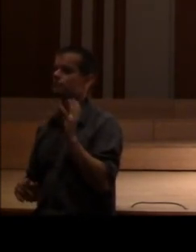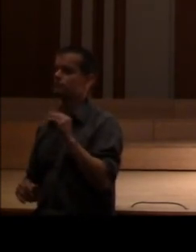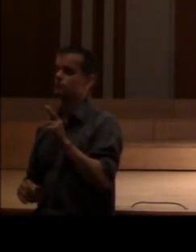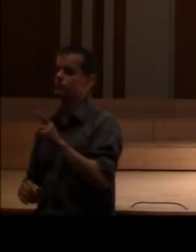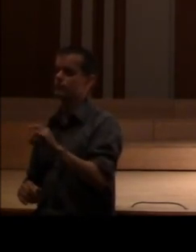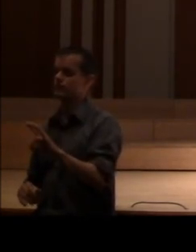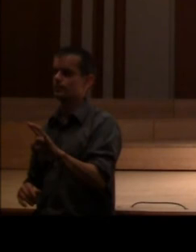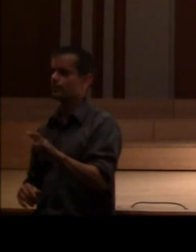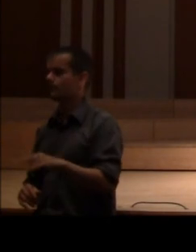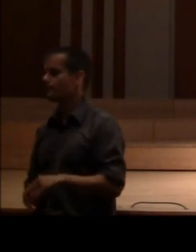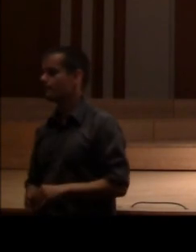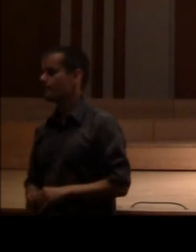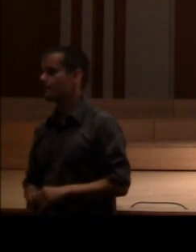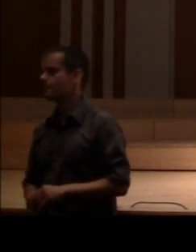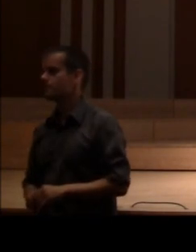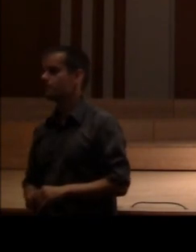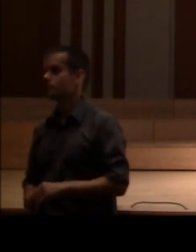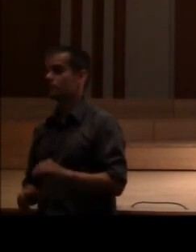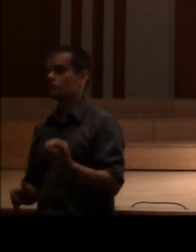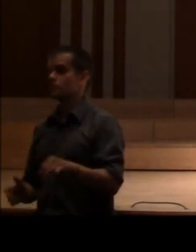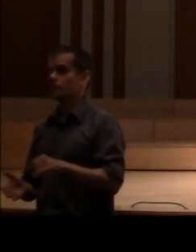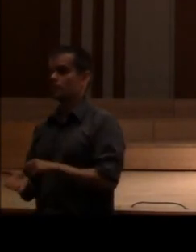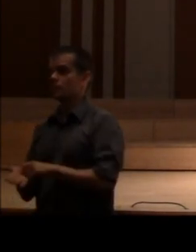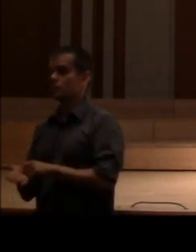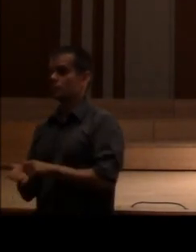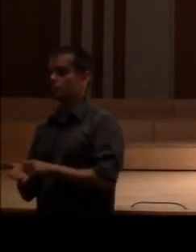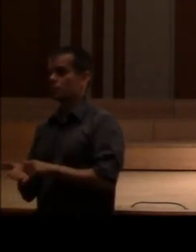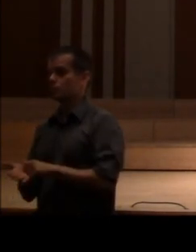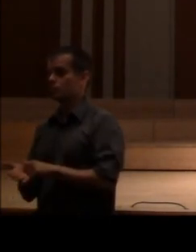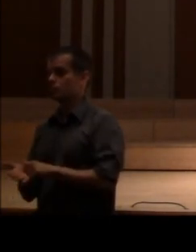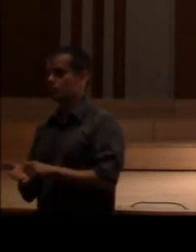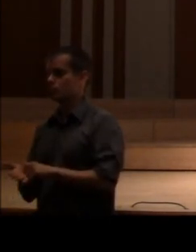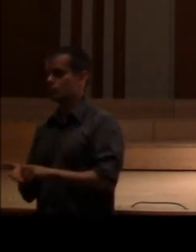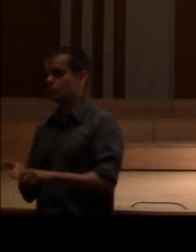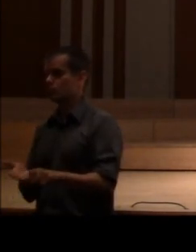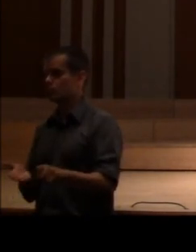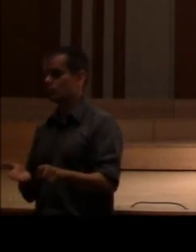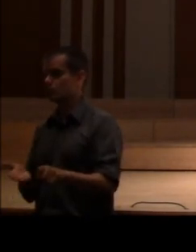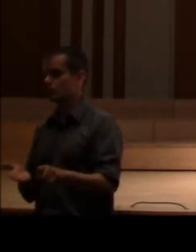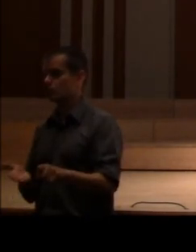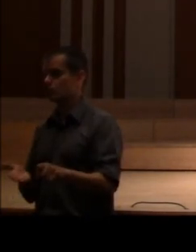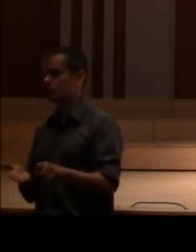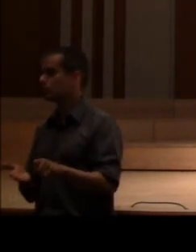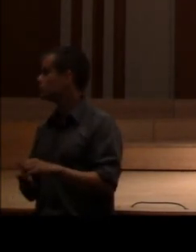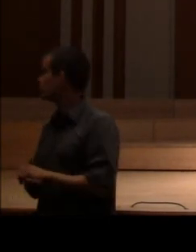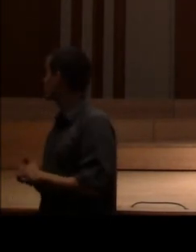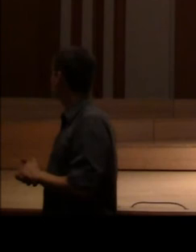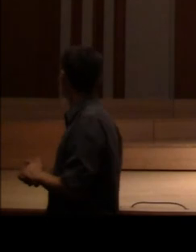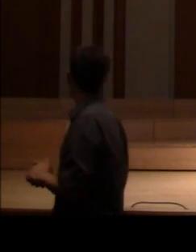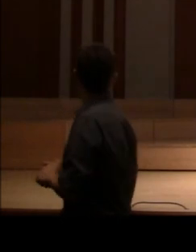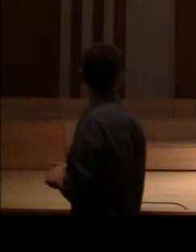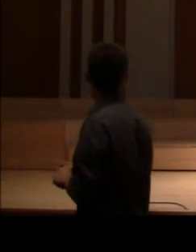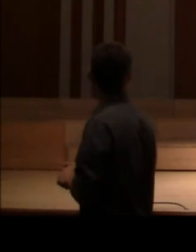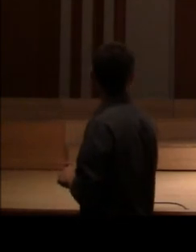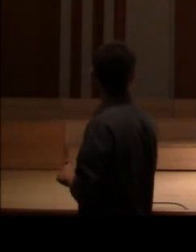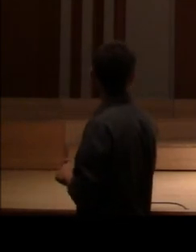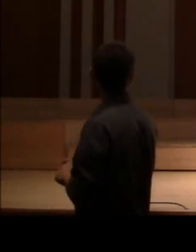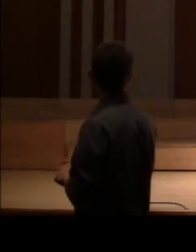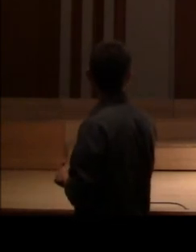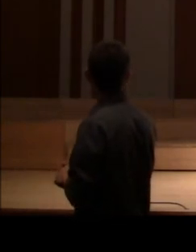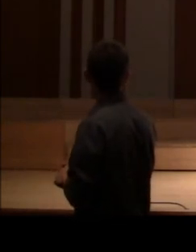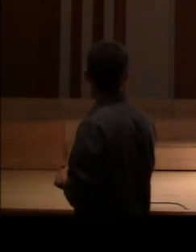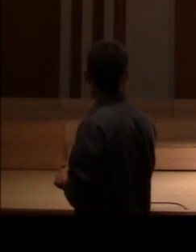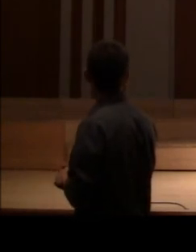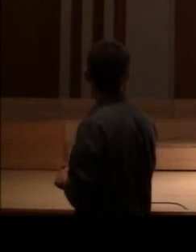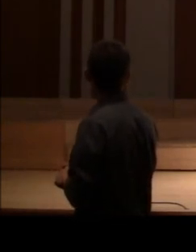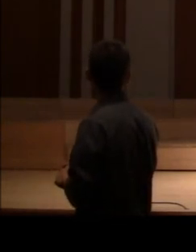2007. And so this is something I wrote. Let me zoom in a little bit. And now, to most of you, this might look like an average